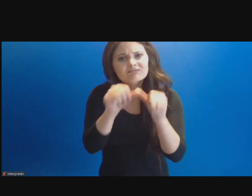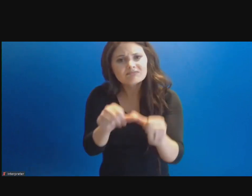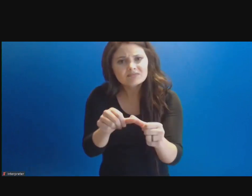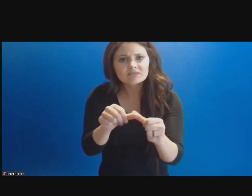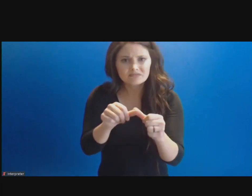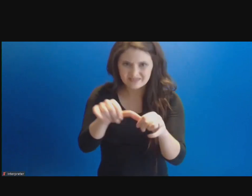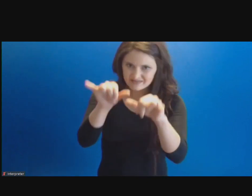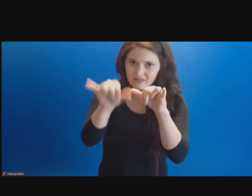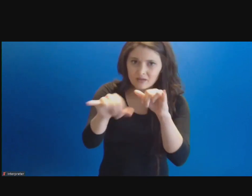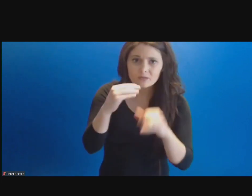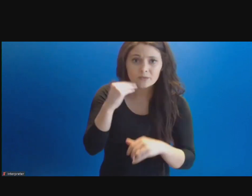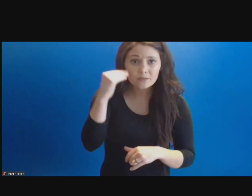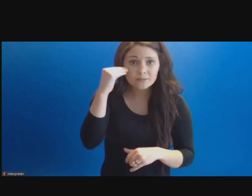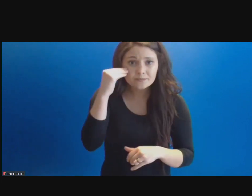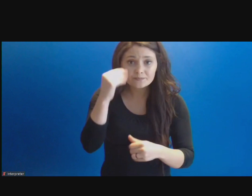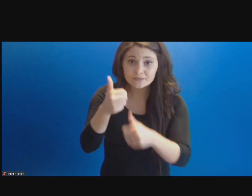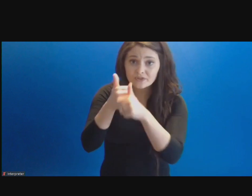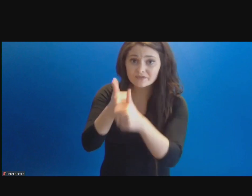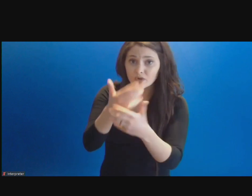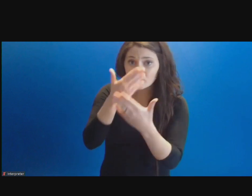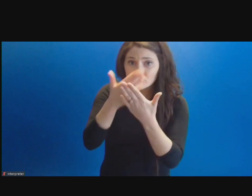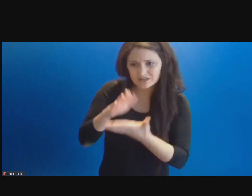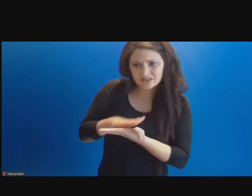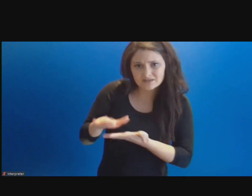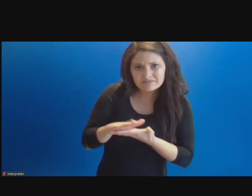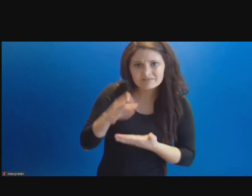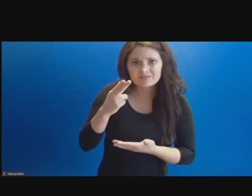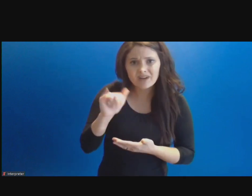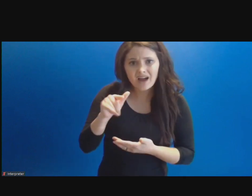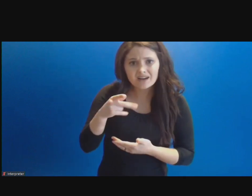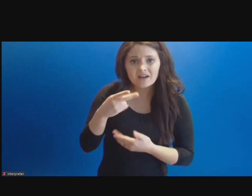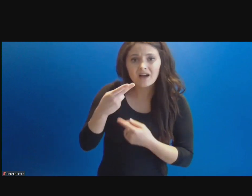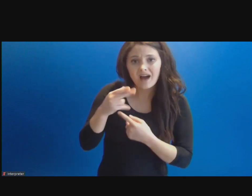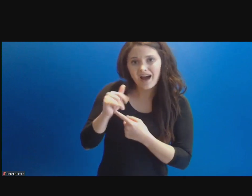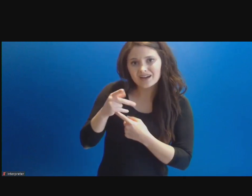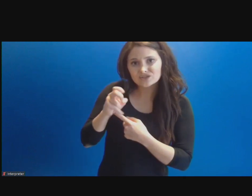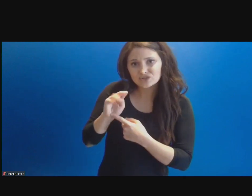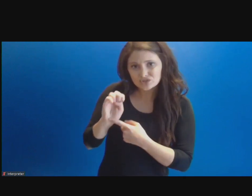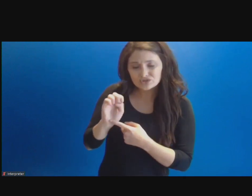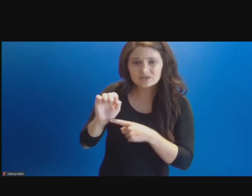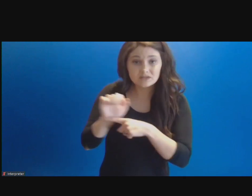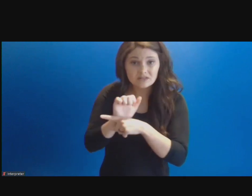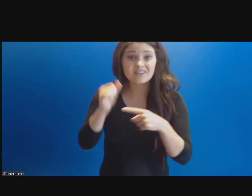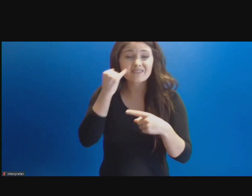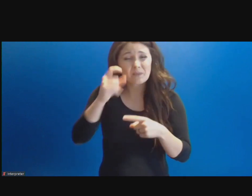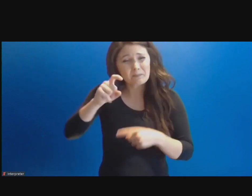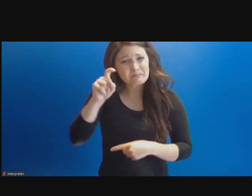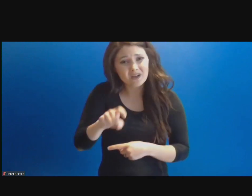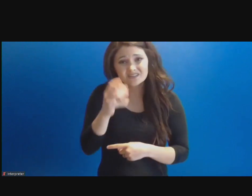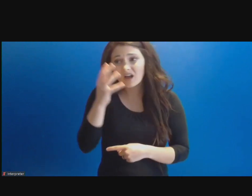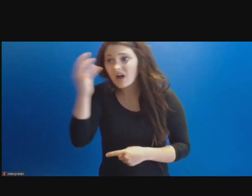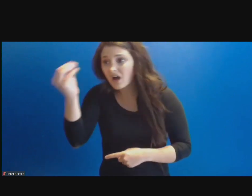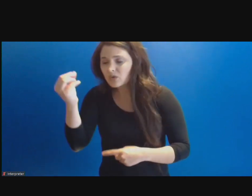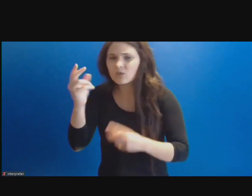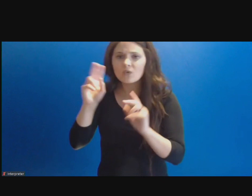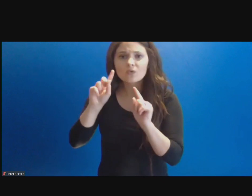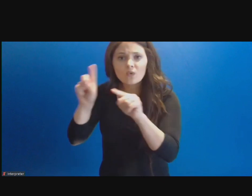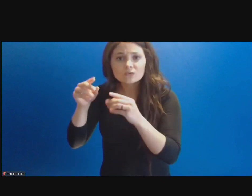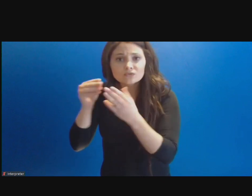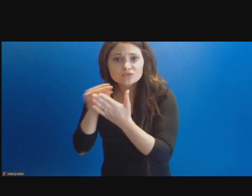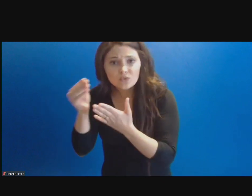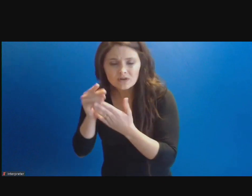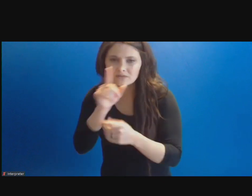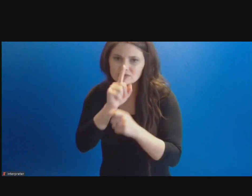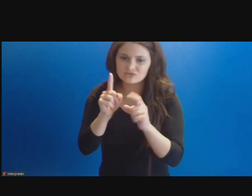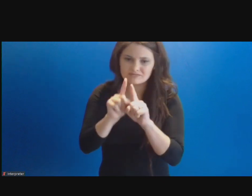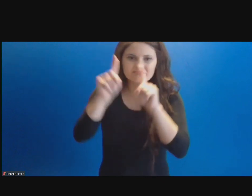stay at home, follow good hygiene practices, and when you must go outside or visit stores, practice